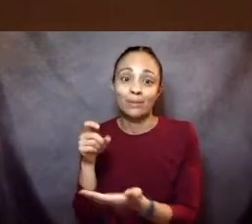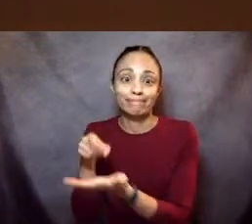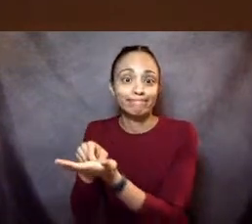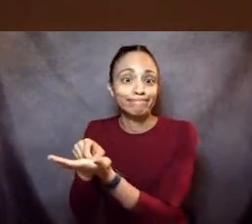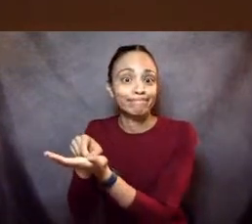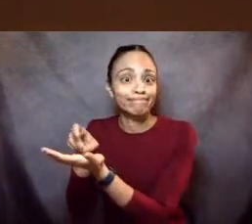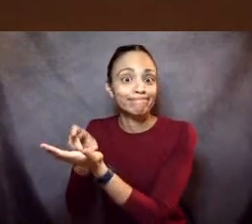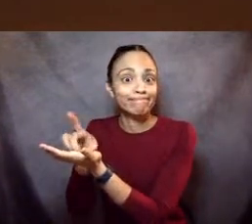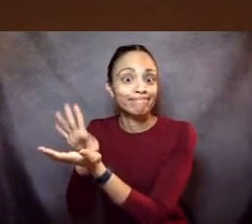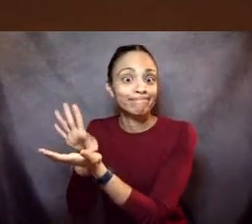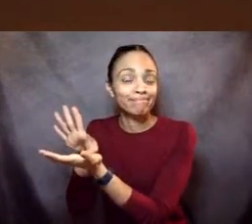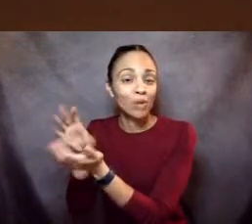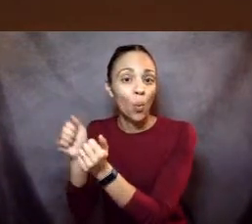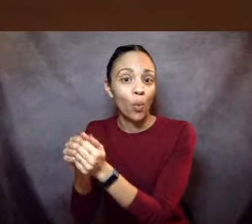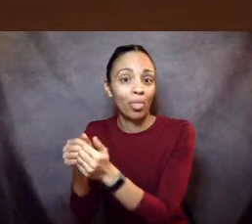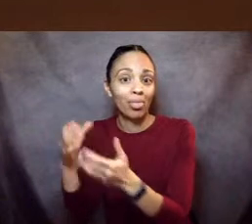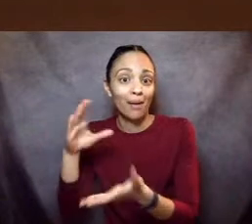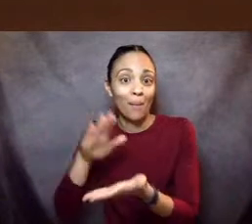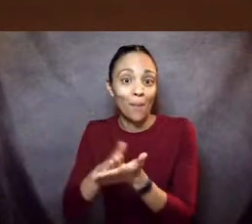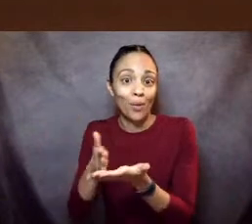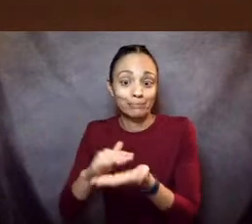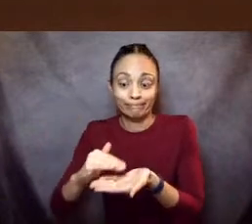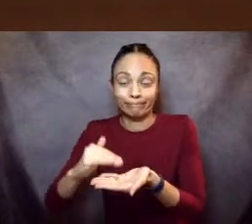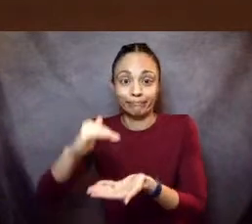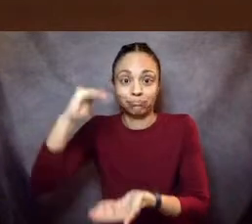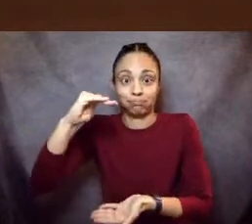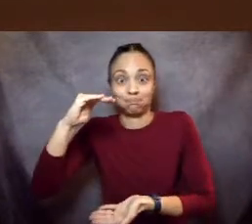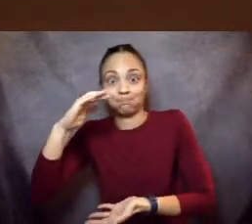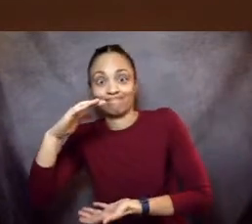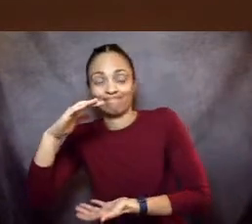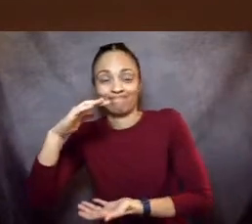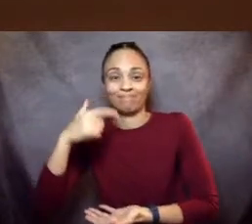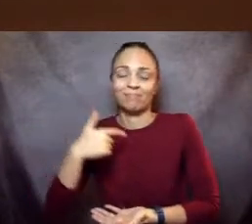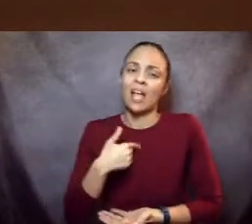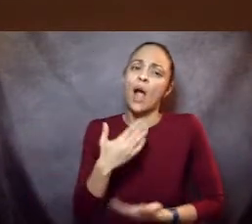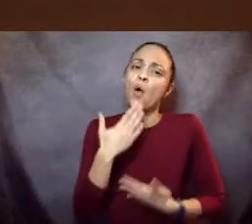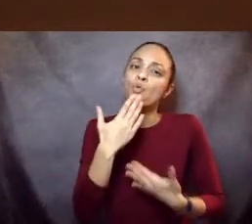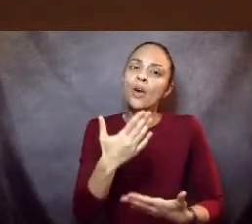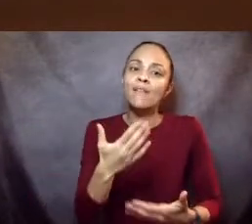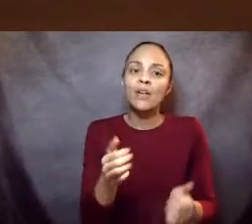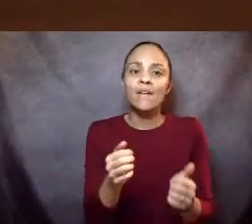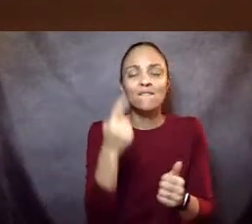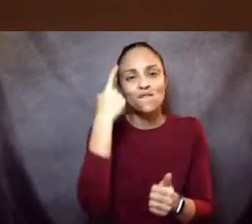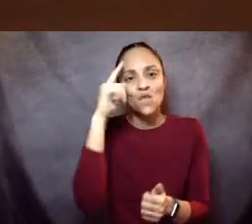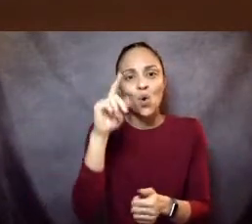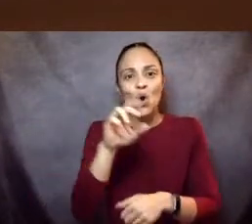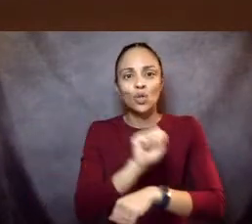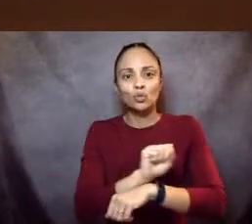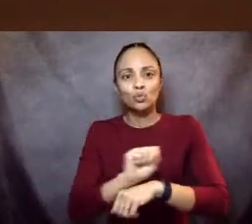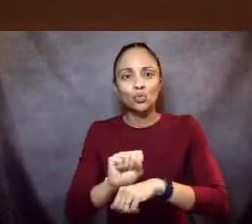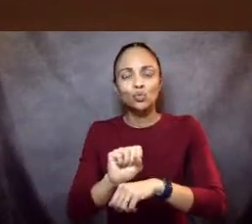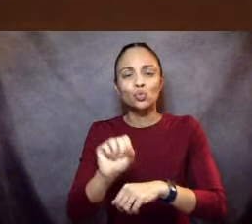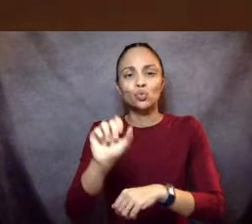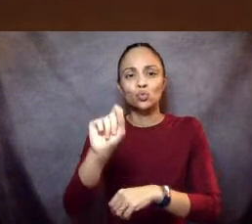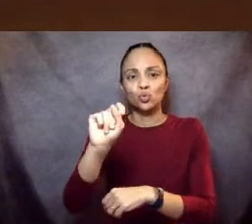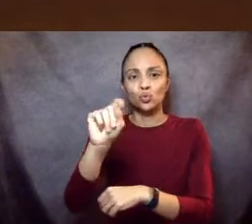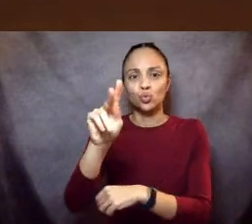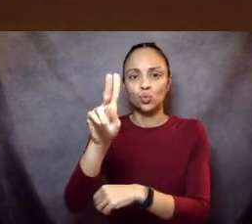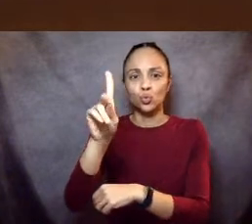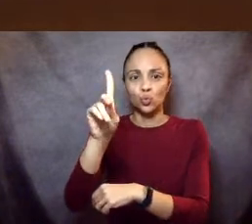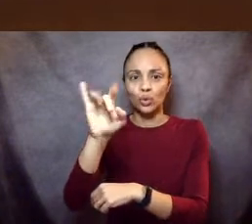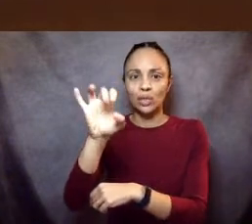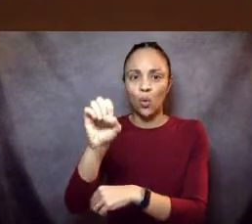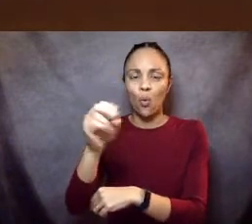I'm also grateful for the Studio Museum in Harlem and for the artists there. I'm grateful for the New